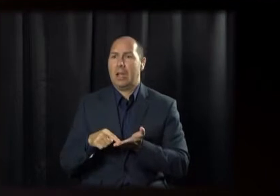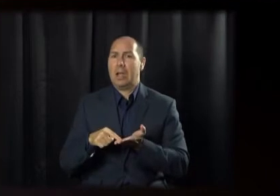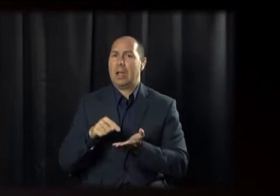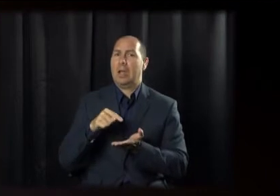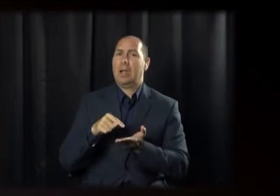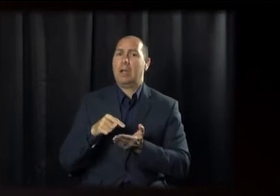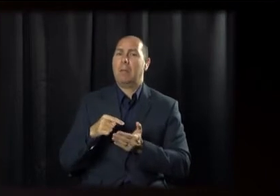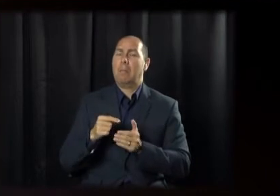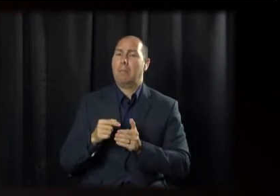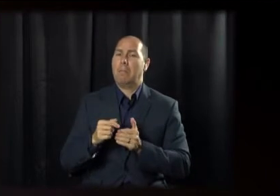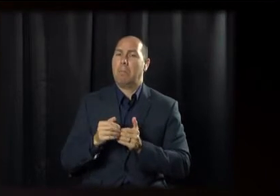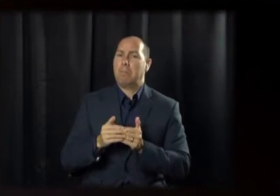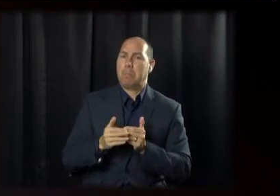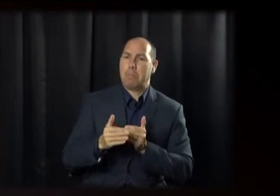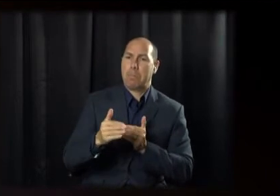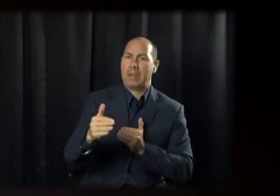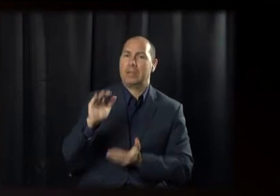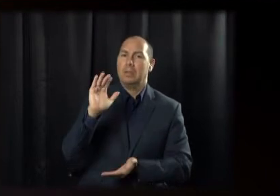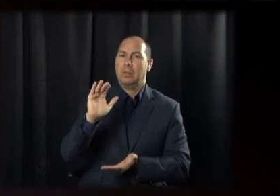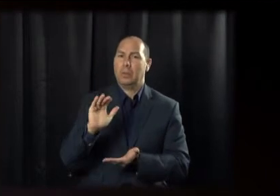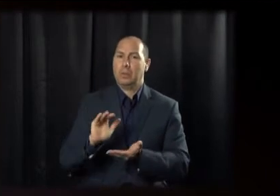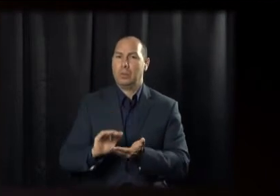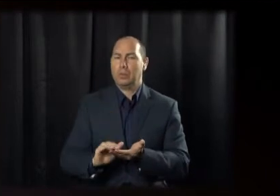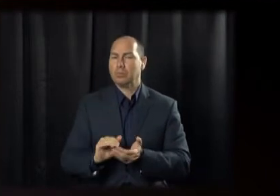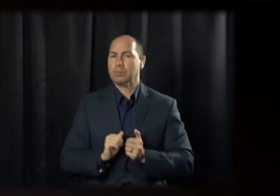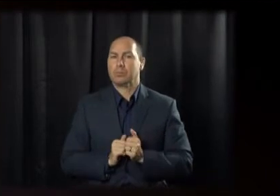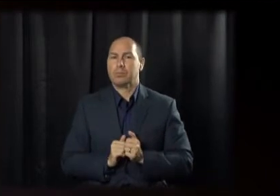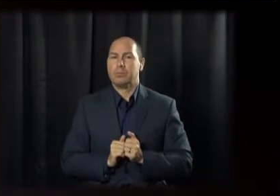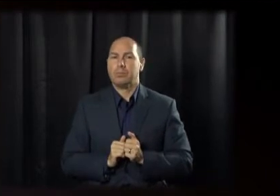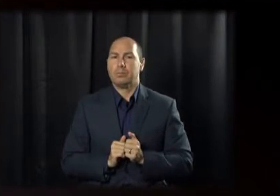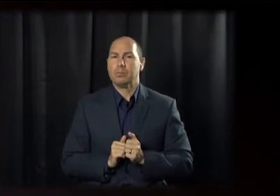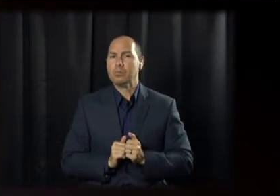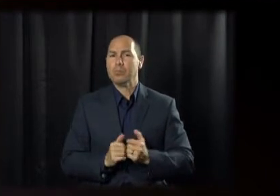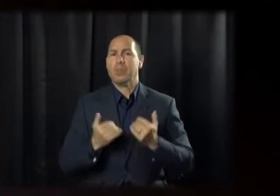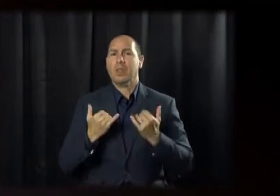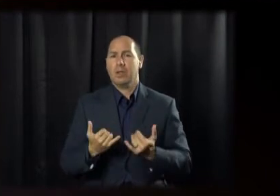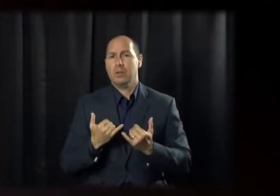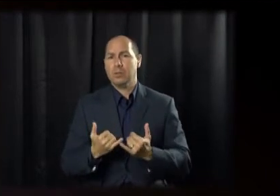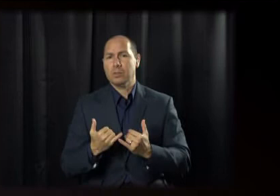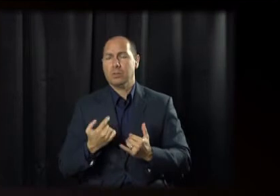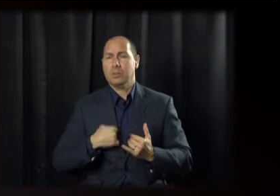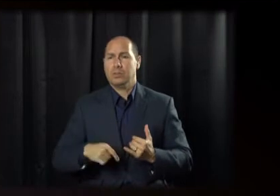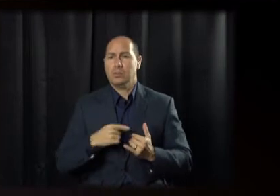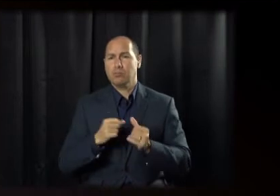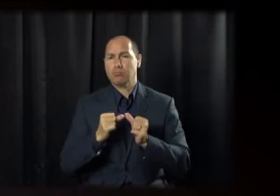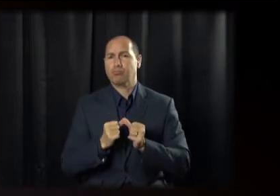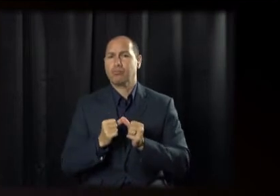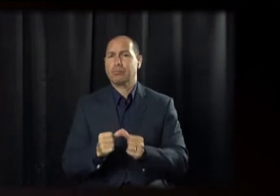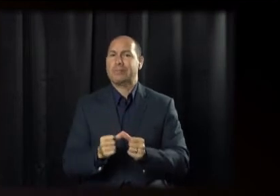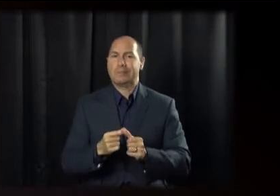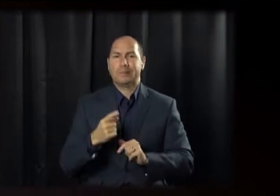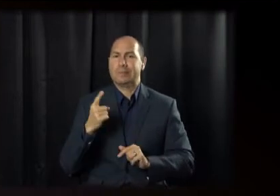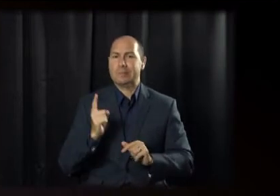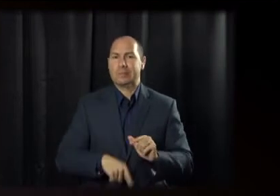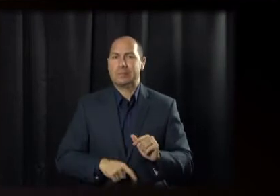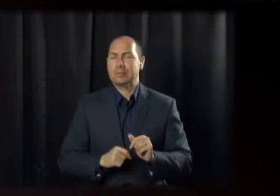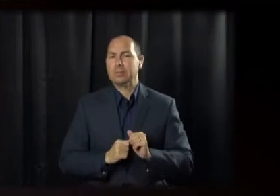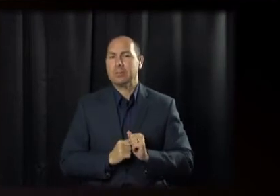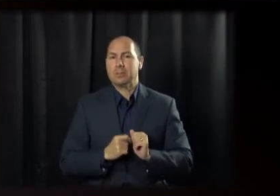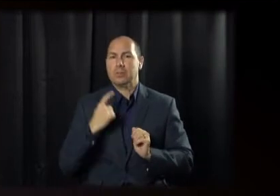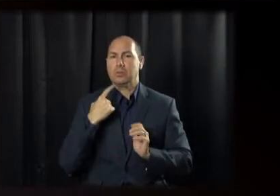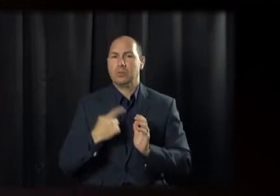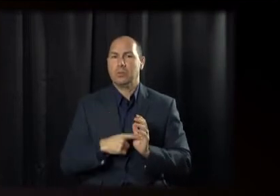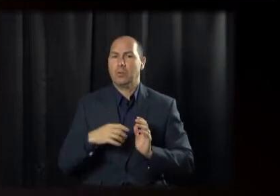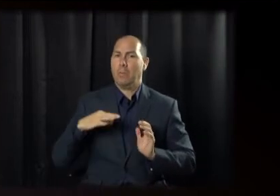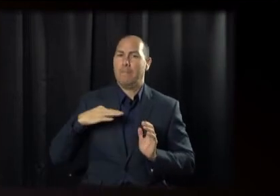Without the implementation of fiscal measures, Prasa's condition is unsustainable. Before taking into account the benefits from the multiple measures